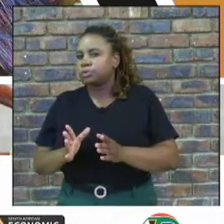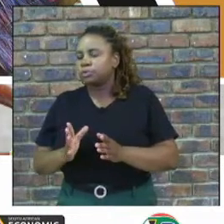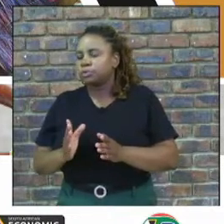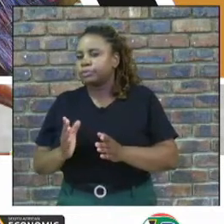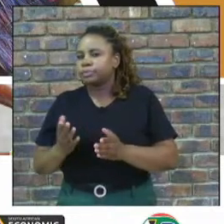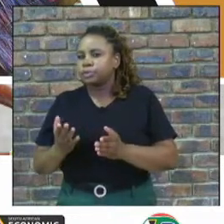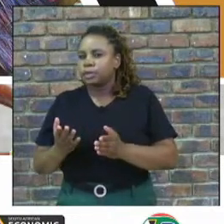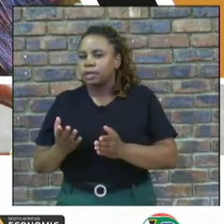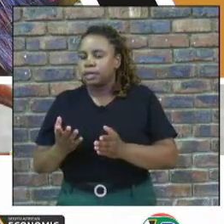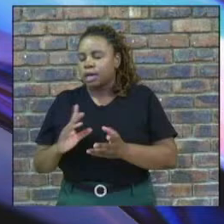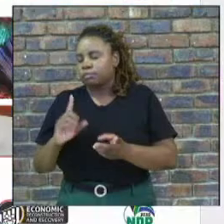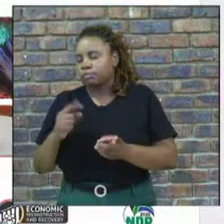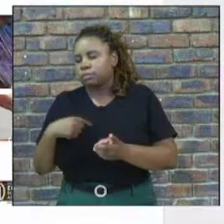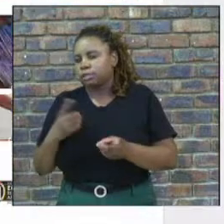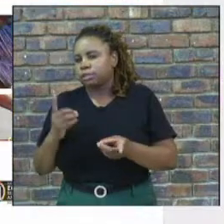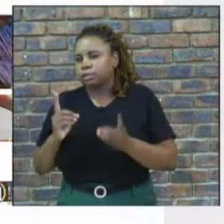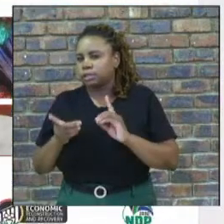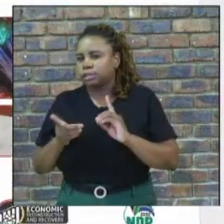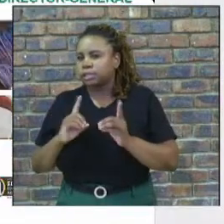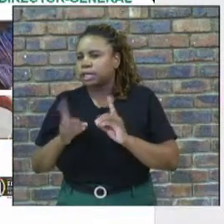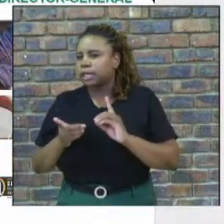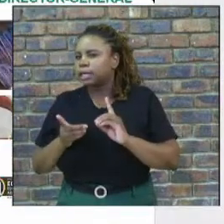a